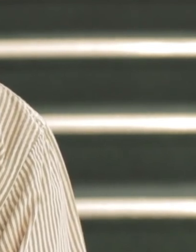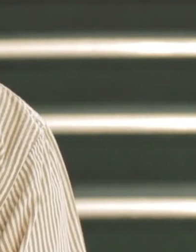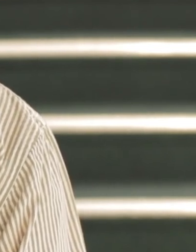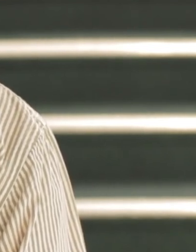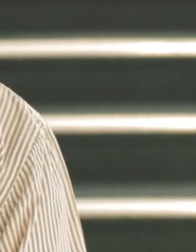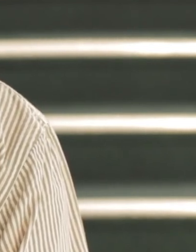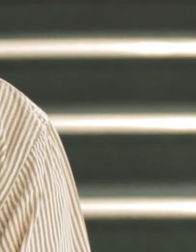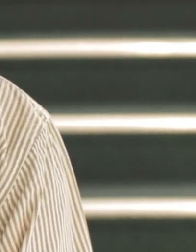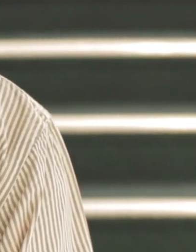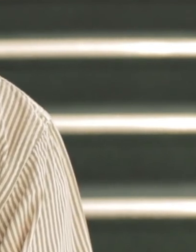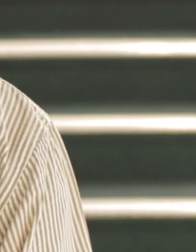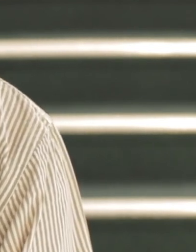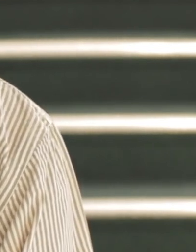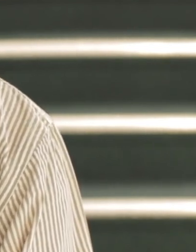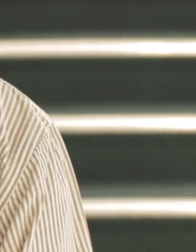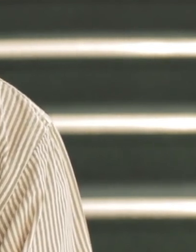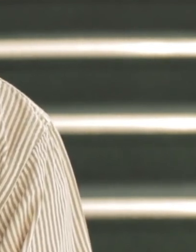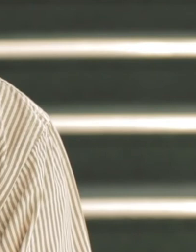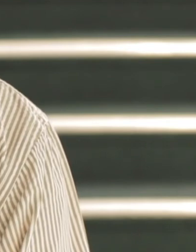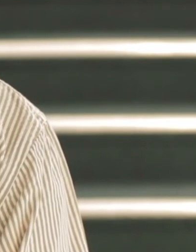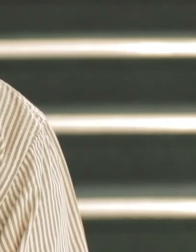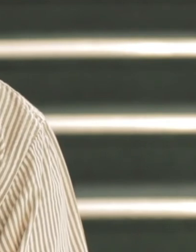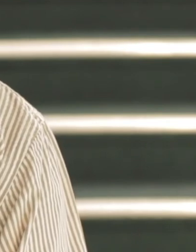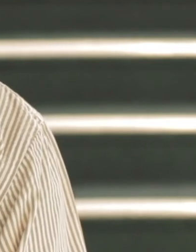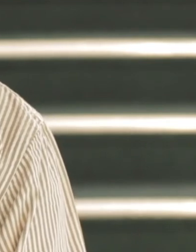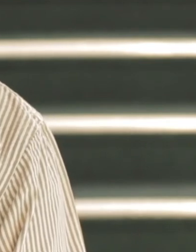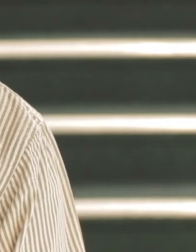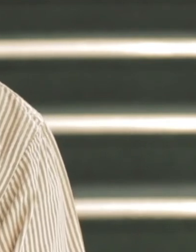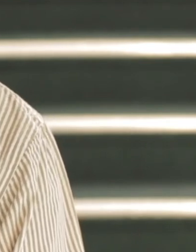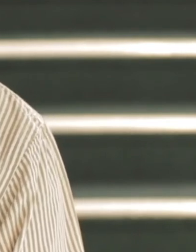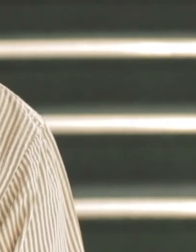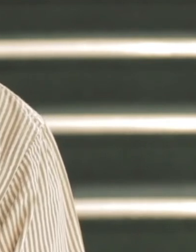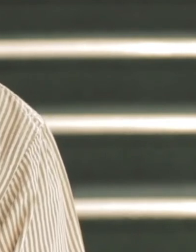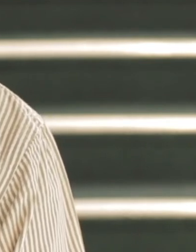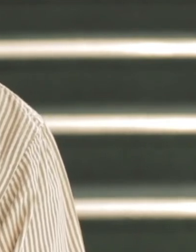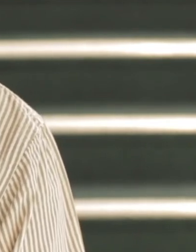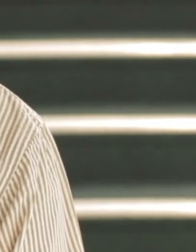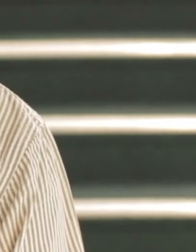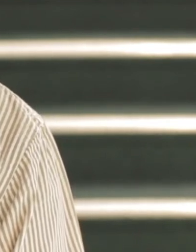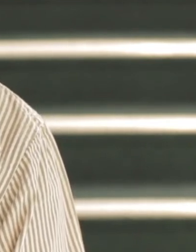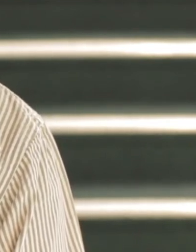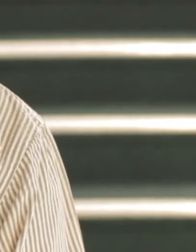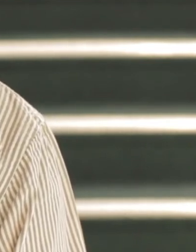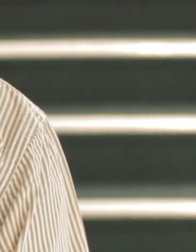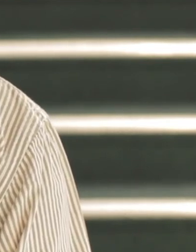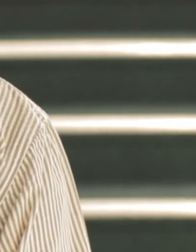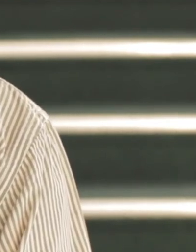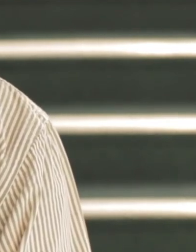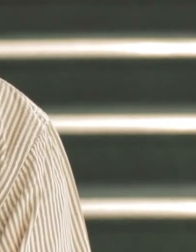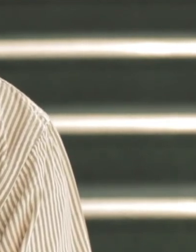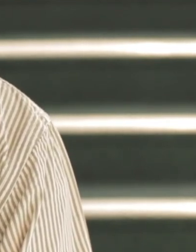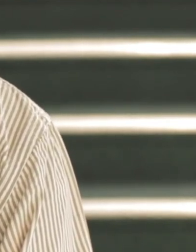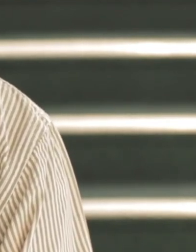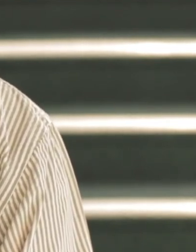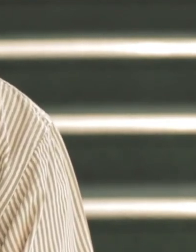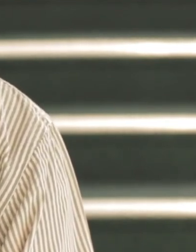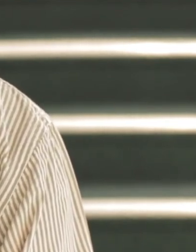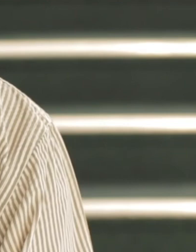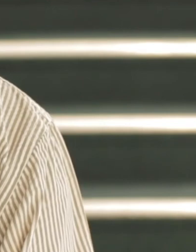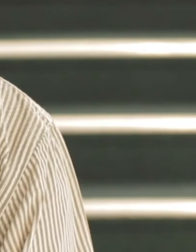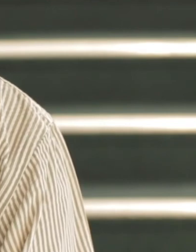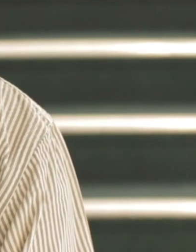PAHO WHO. And today we will be getting the latest news in Guyana as to the situation